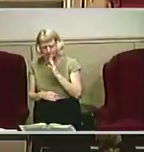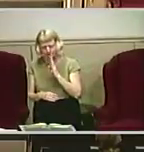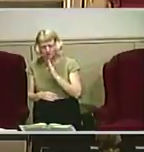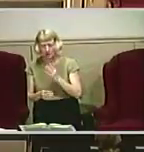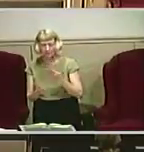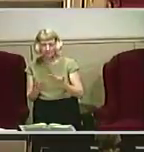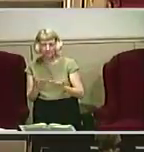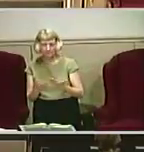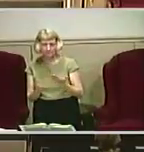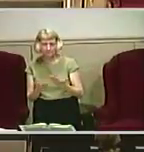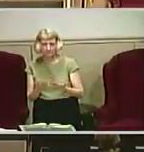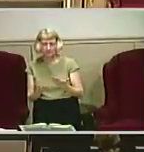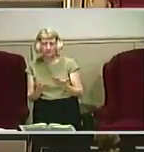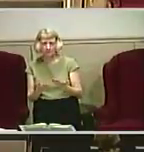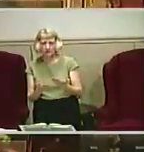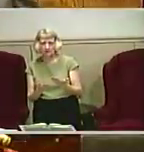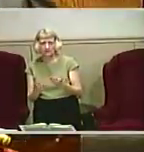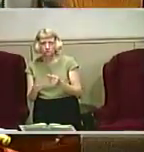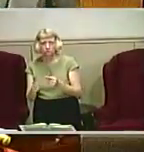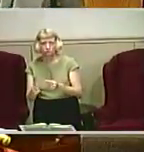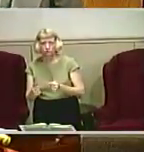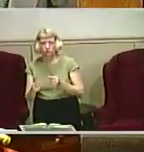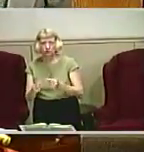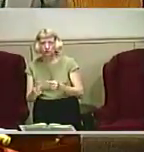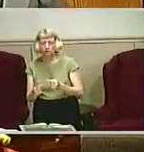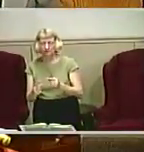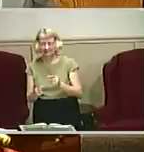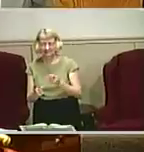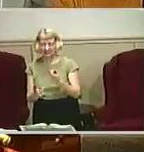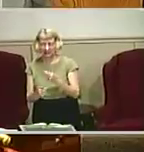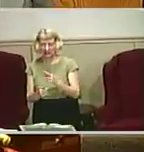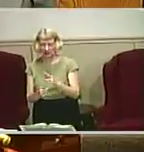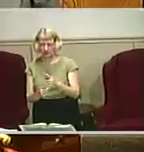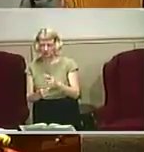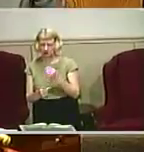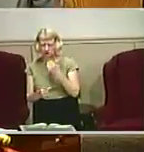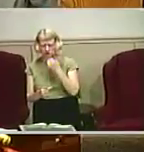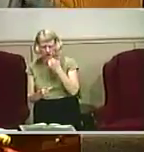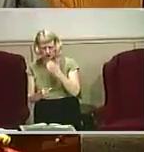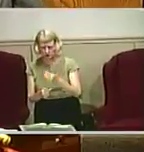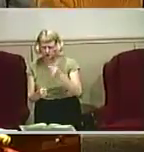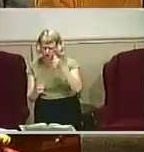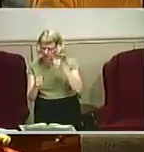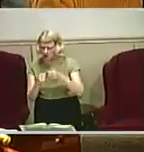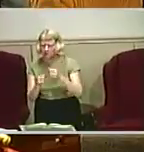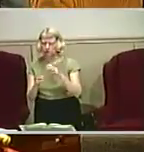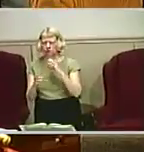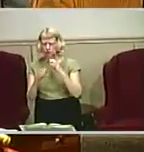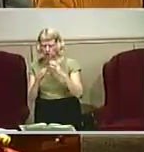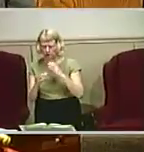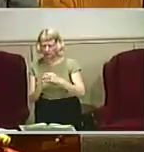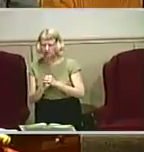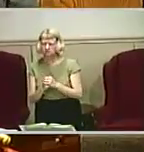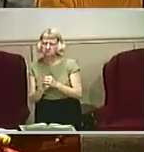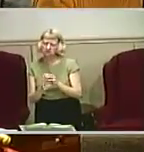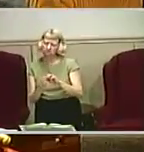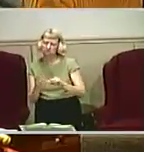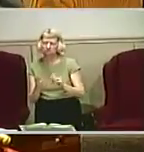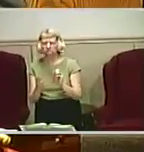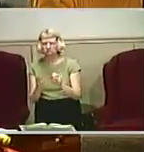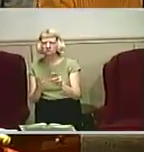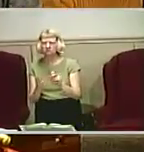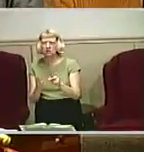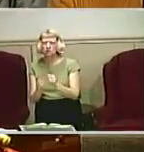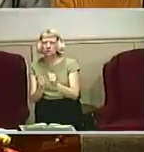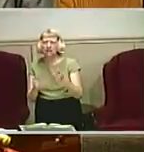maybe we're going to struggle with that since Taylor's not here, because Taylor is a good communicator. And they did well, Taylor. They did well without